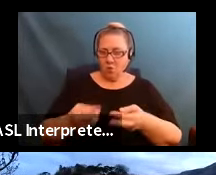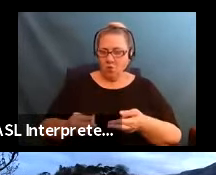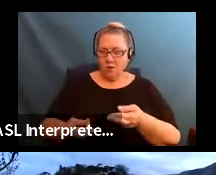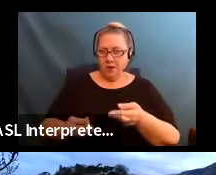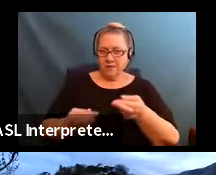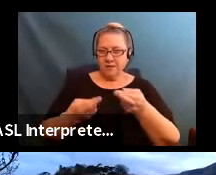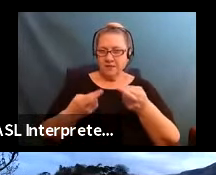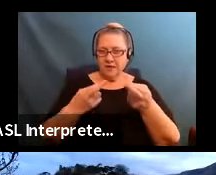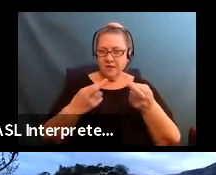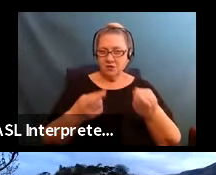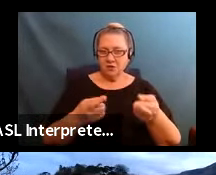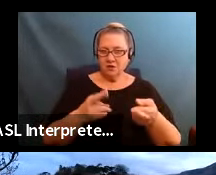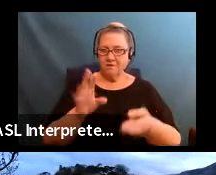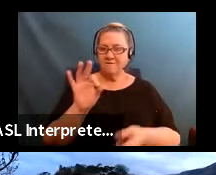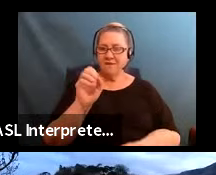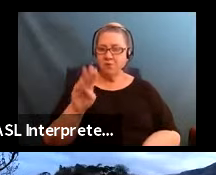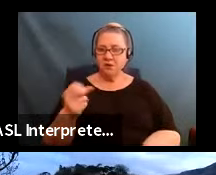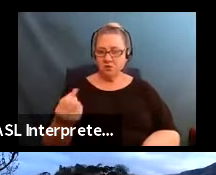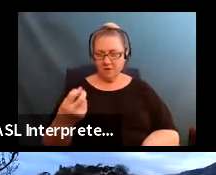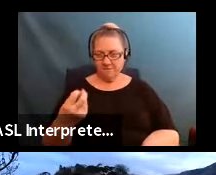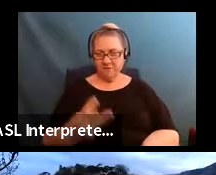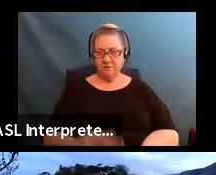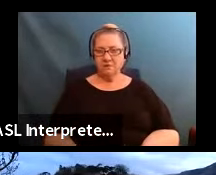on February 12th.